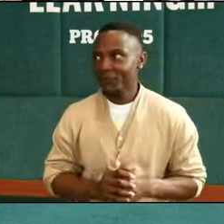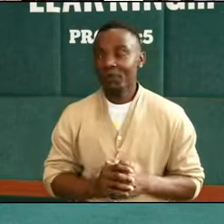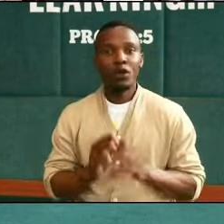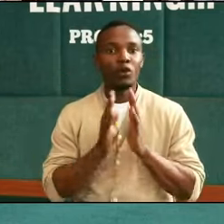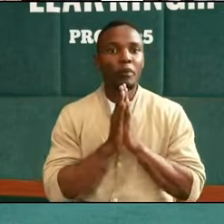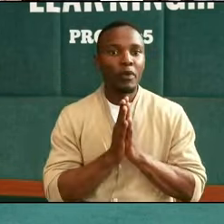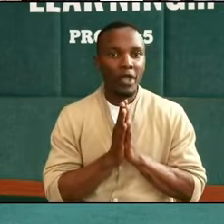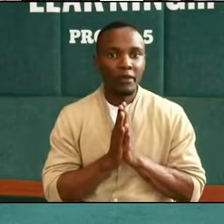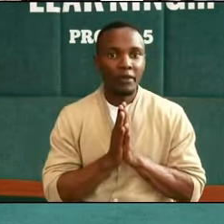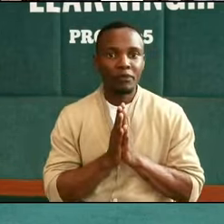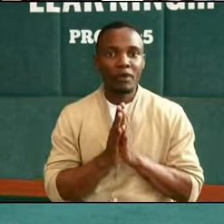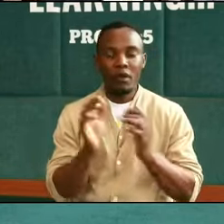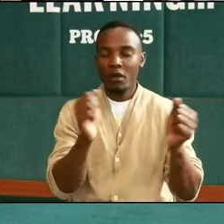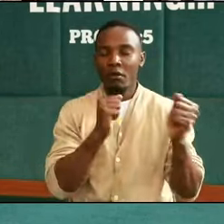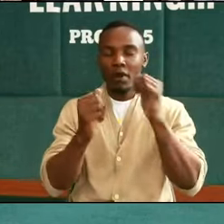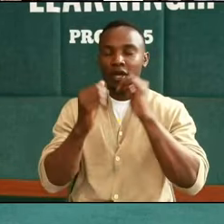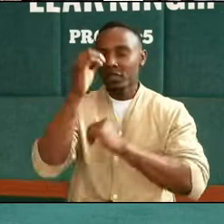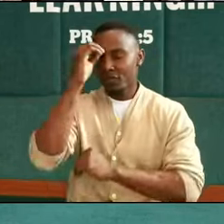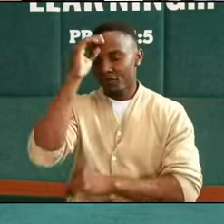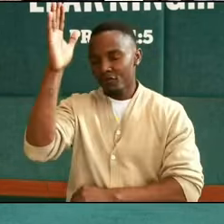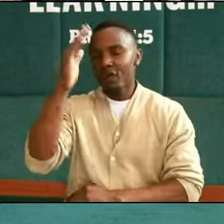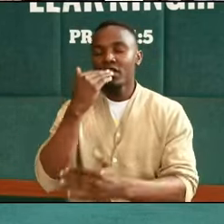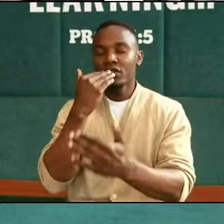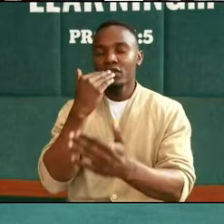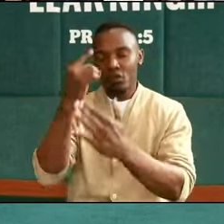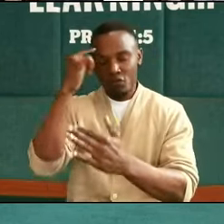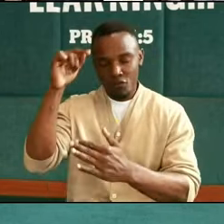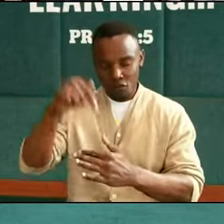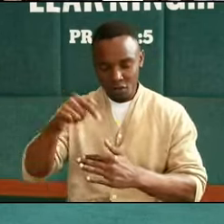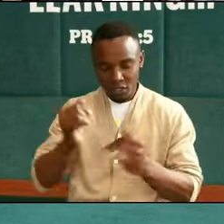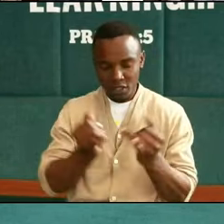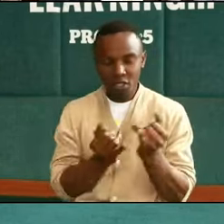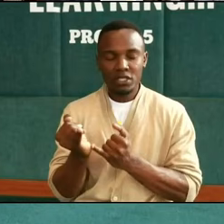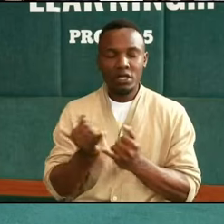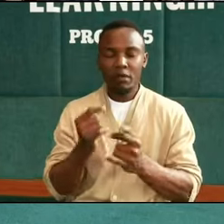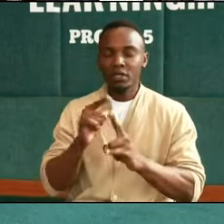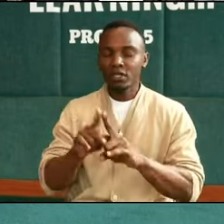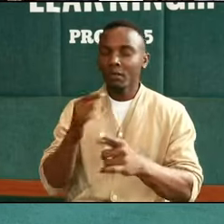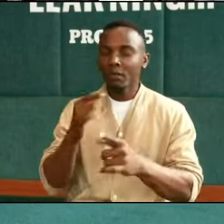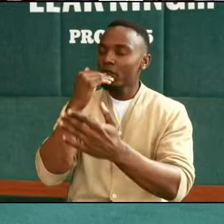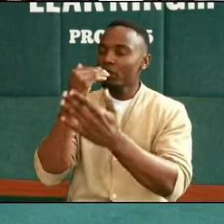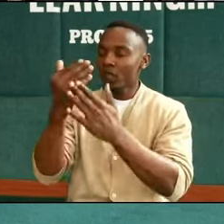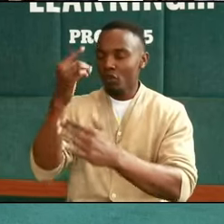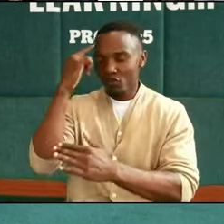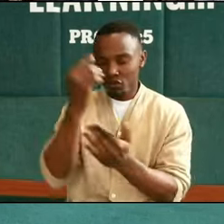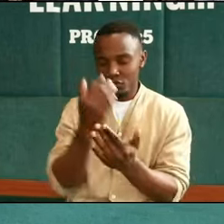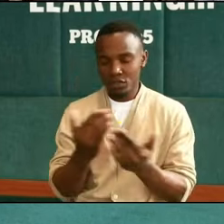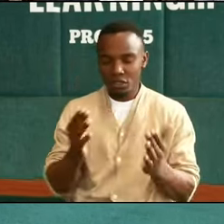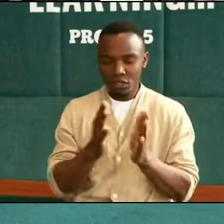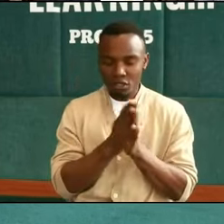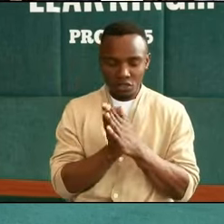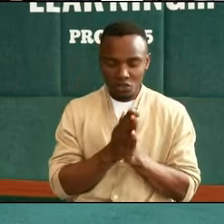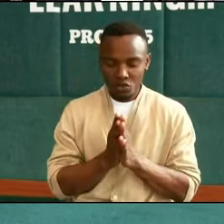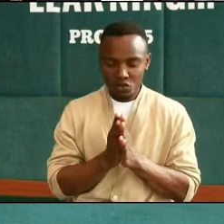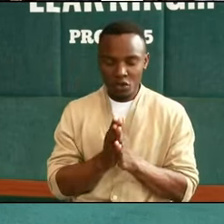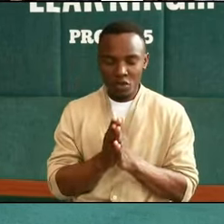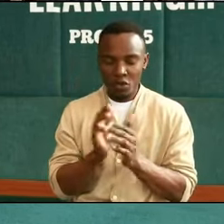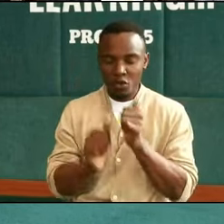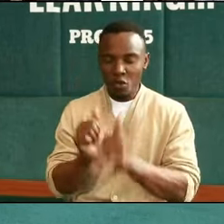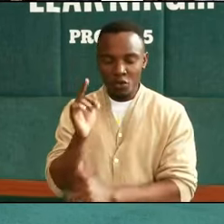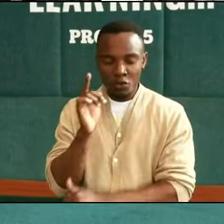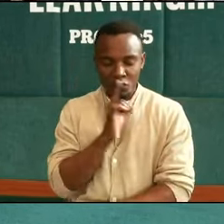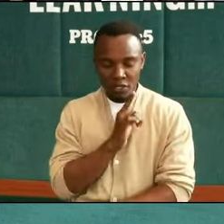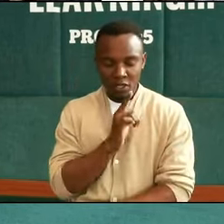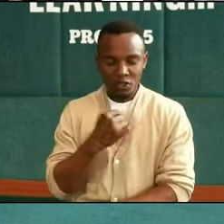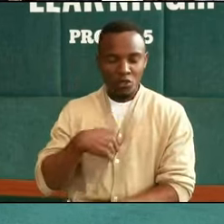Let's pray. Mighty Father, we thank you so much for this Sabbath day. We thank you for the children's story that we have listened to today, Lord. We